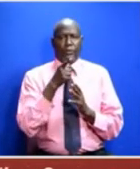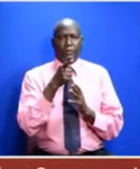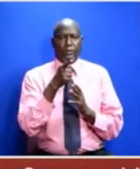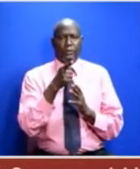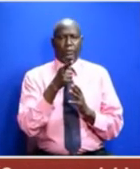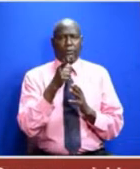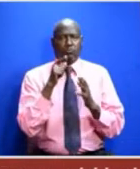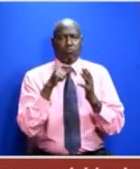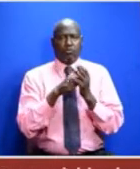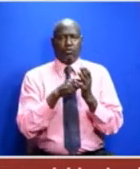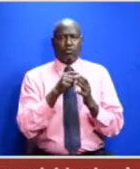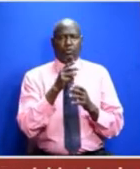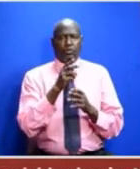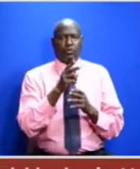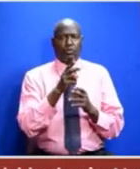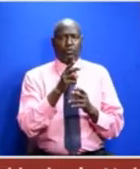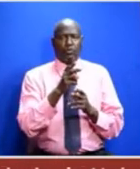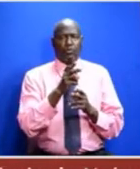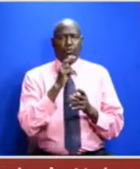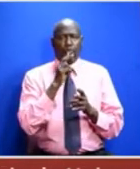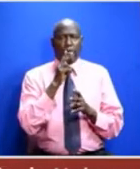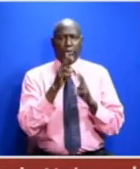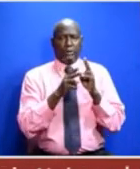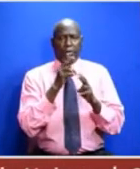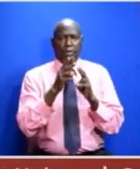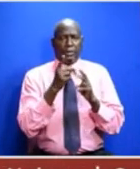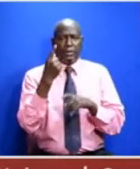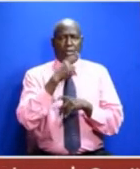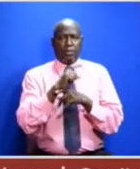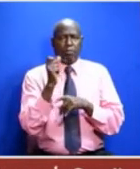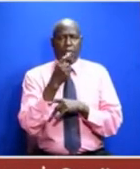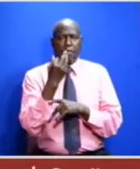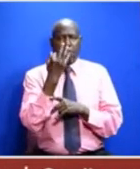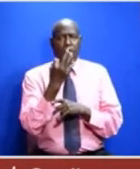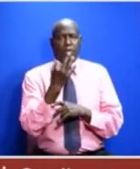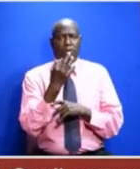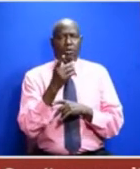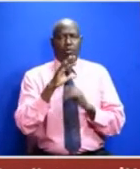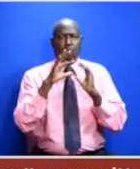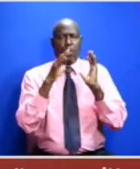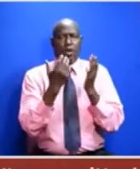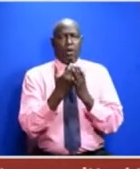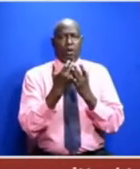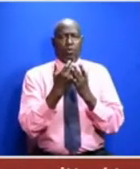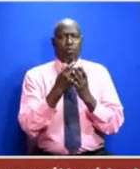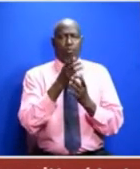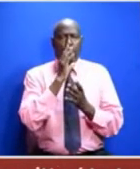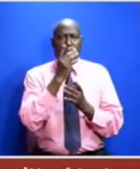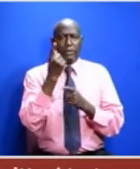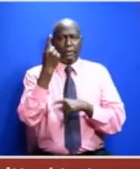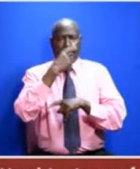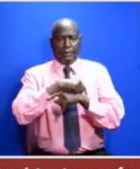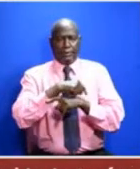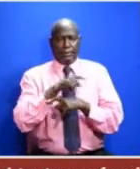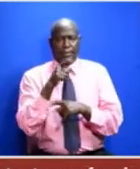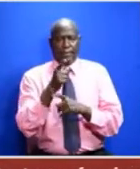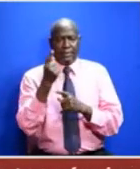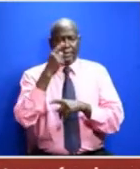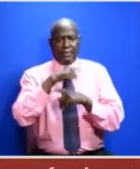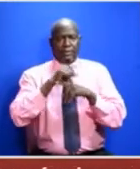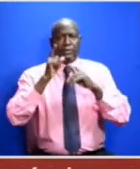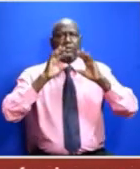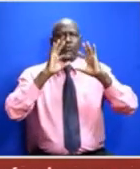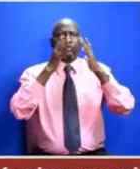designated the 22nd day of March every year to be World Water Day. And this day